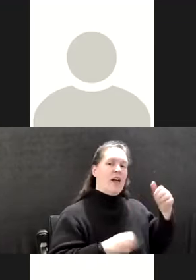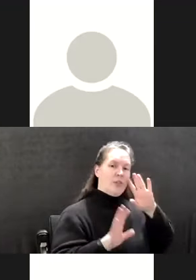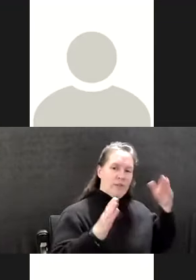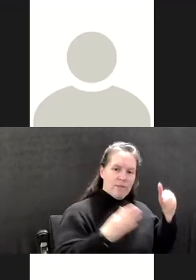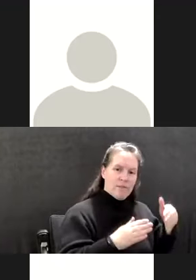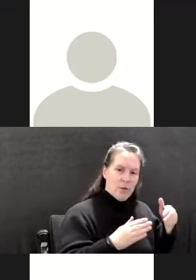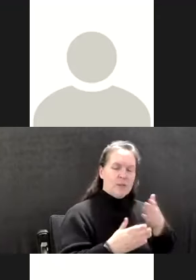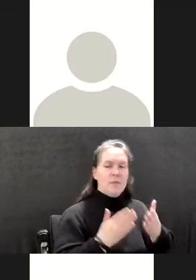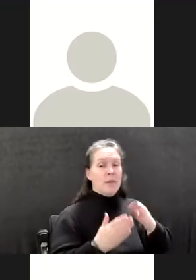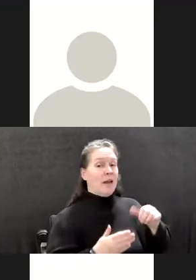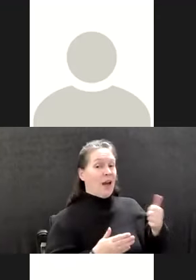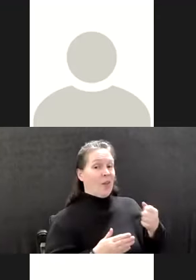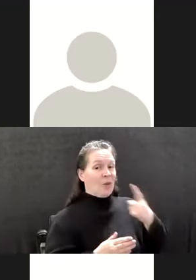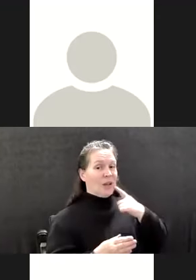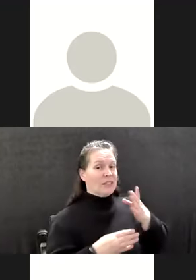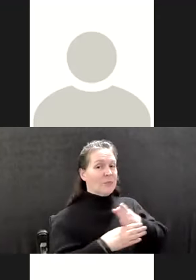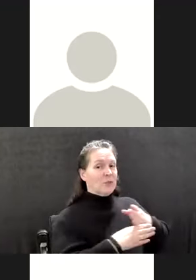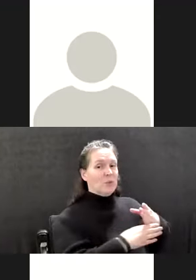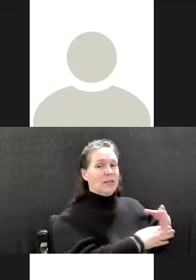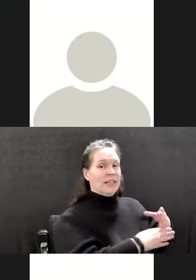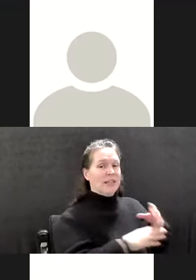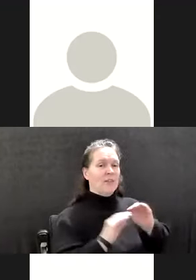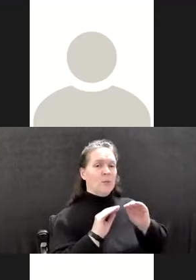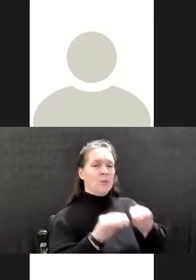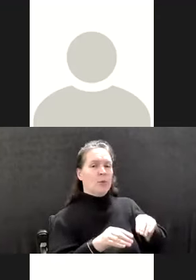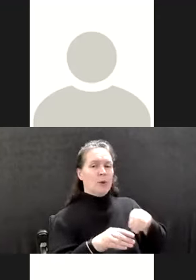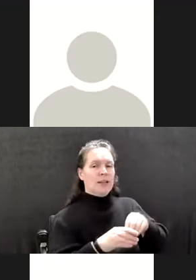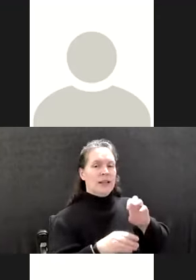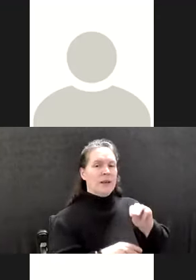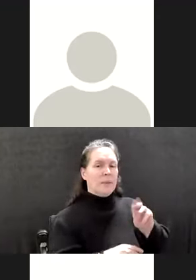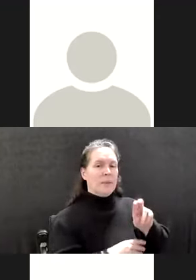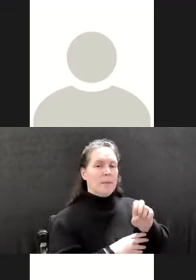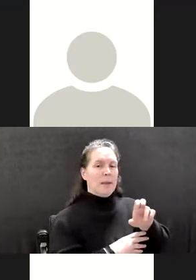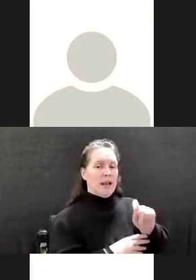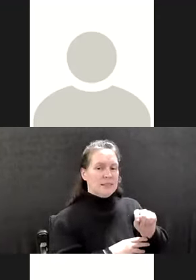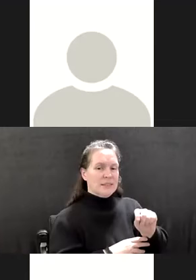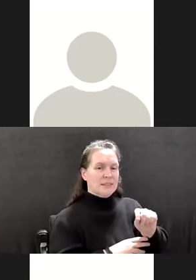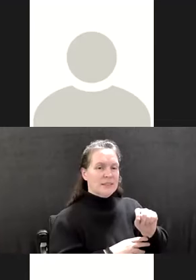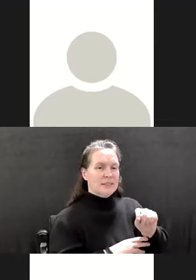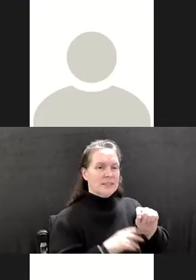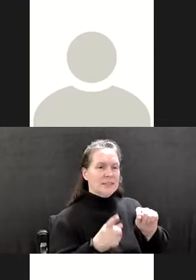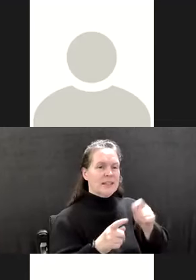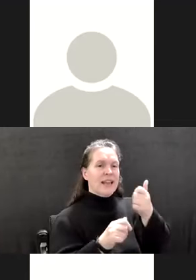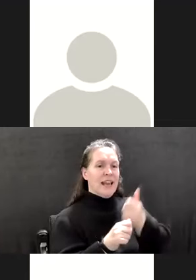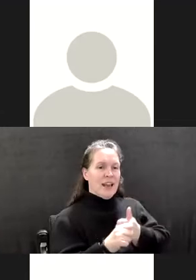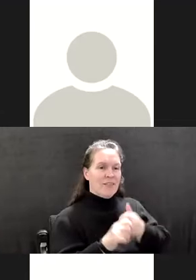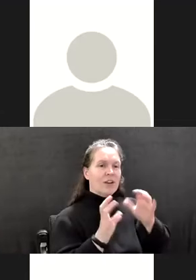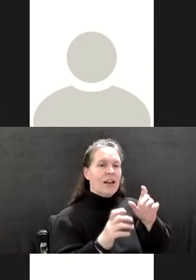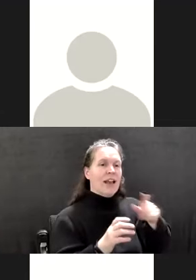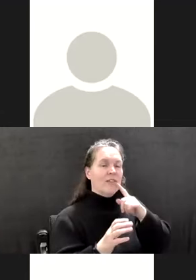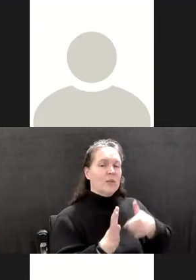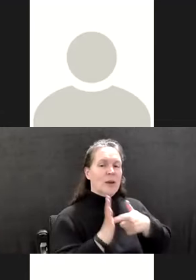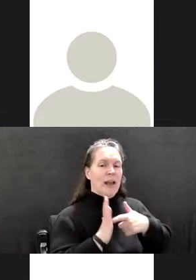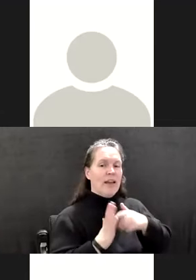between. So I think if you put must in, then every single course has to have all of these parts